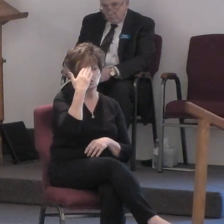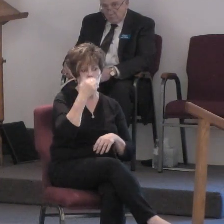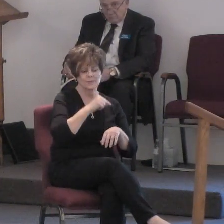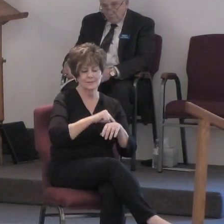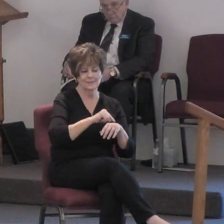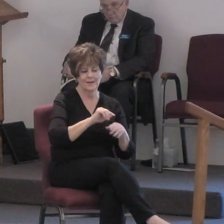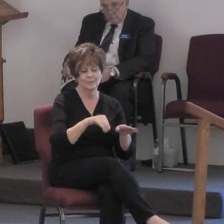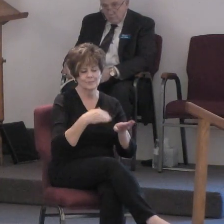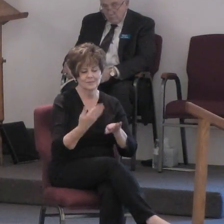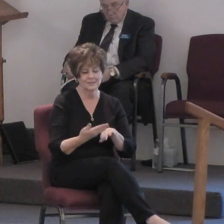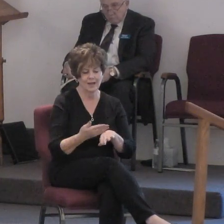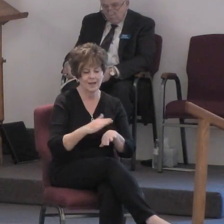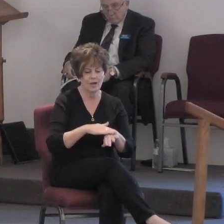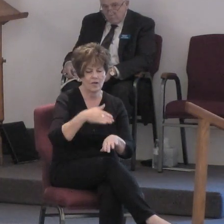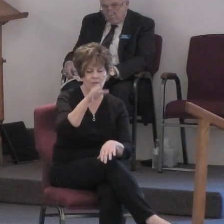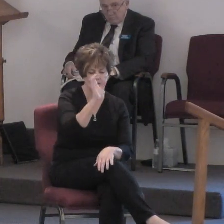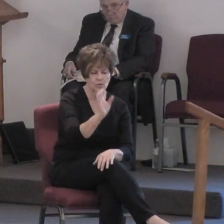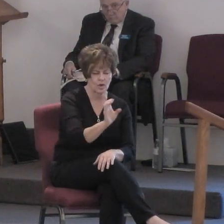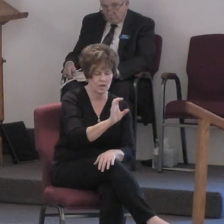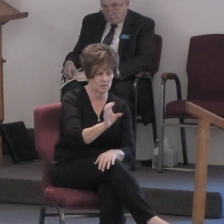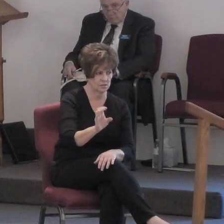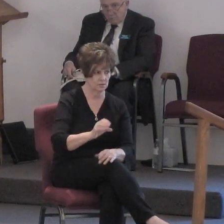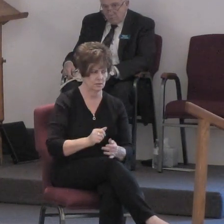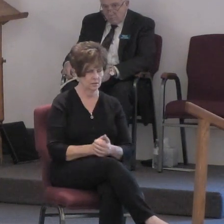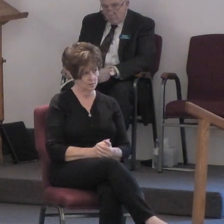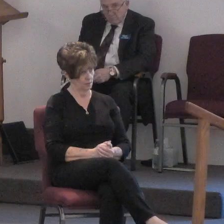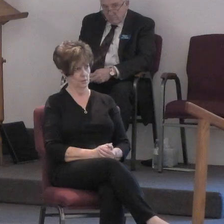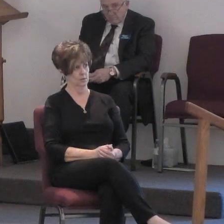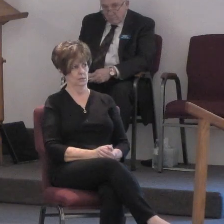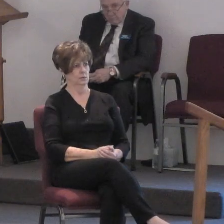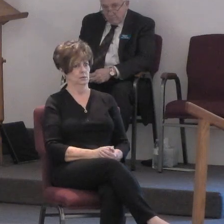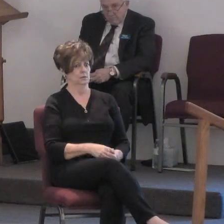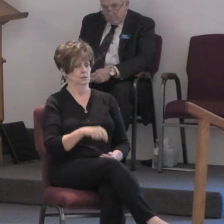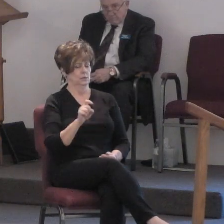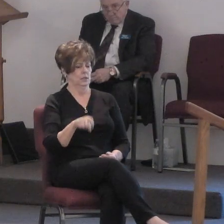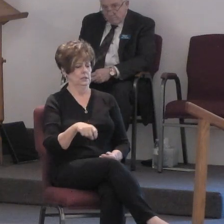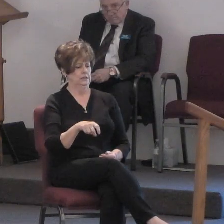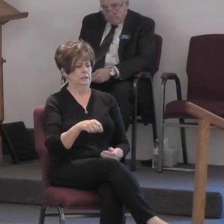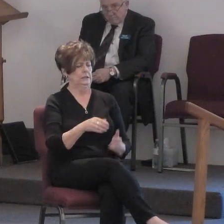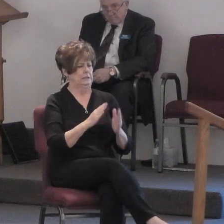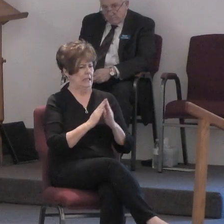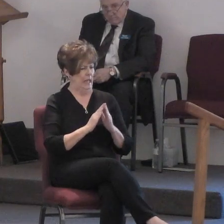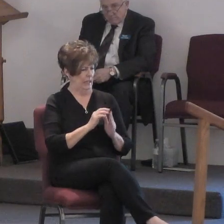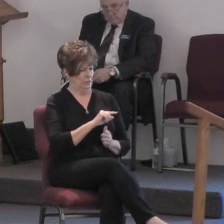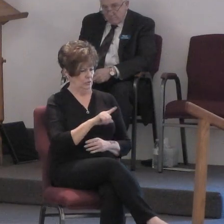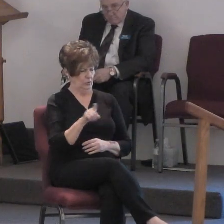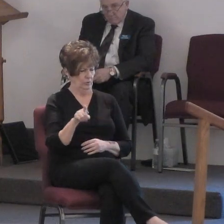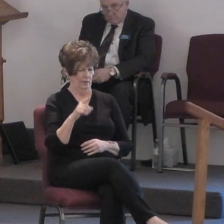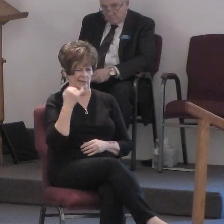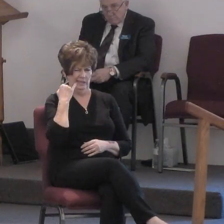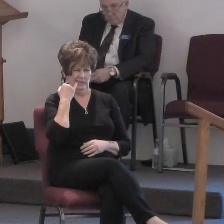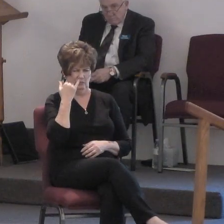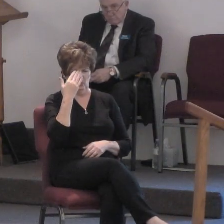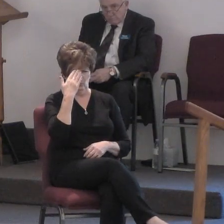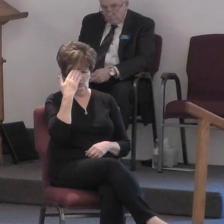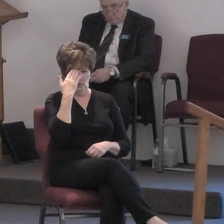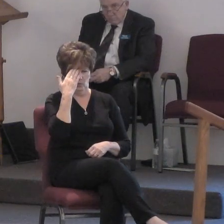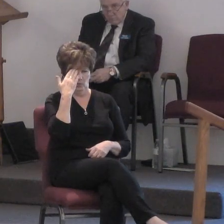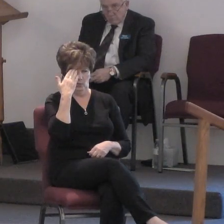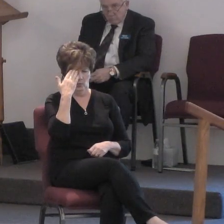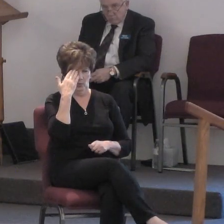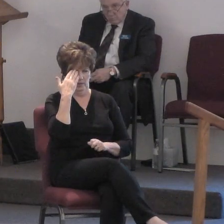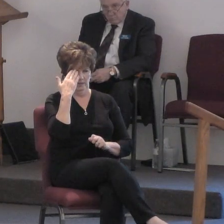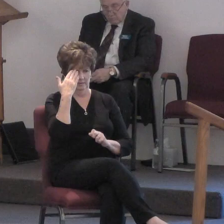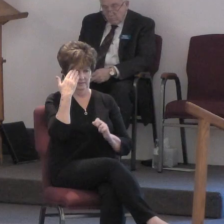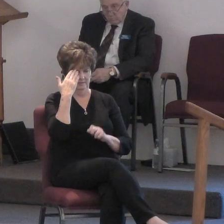that it was that time. Now, I want to ask you something. If you knew, by the way, I don't want to